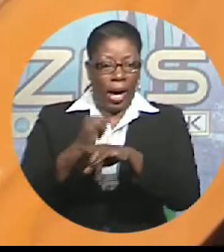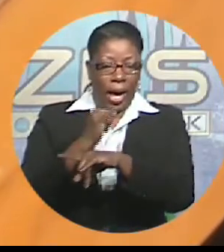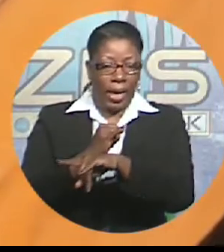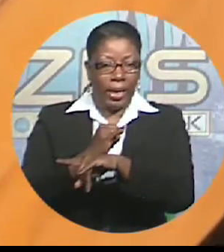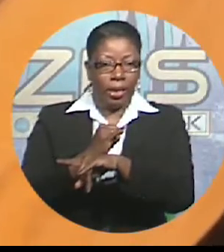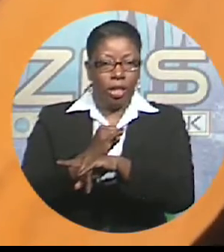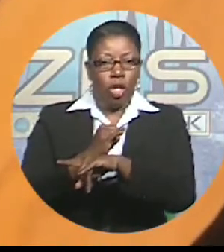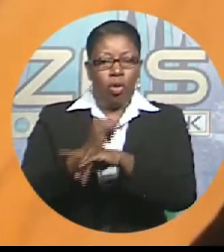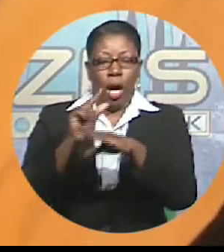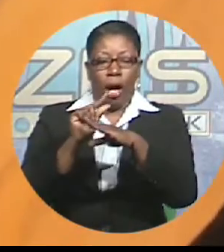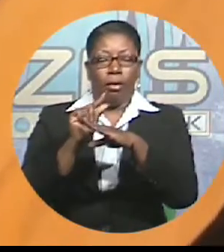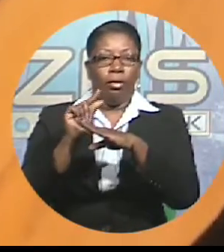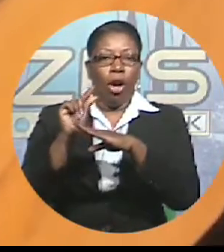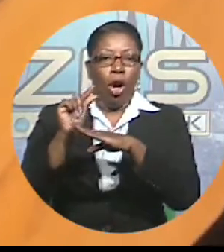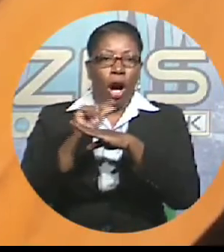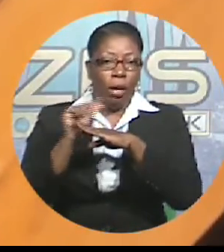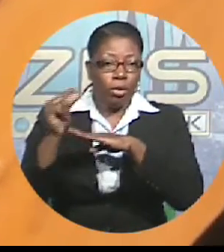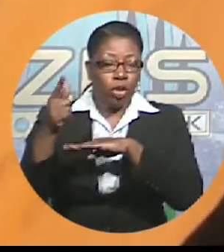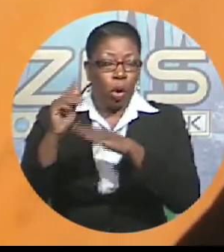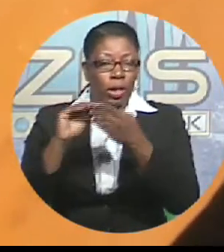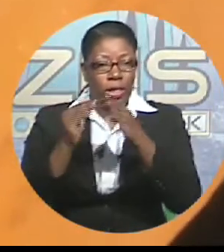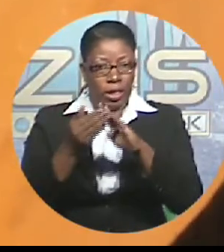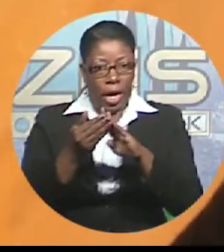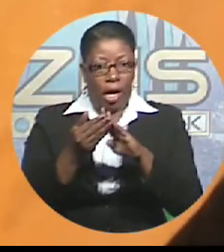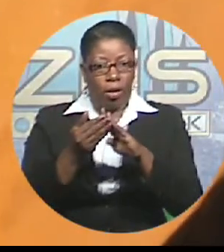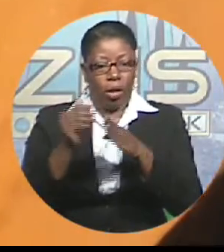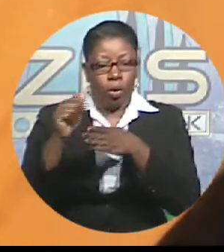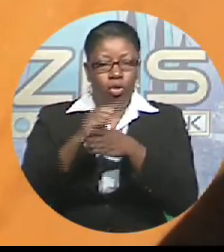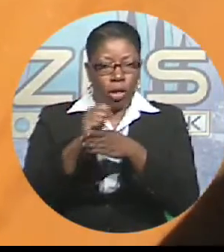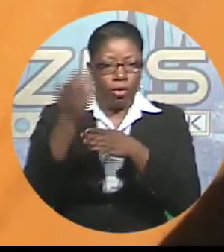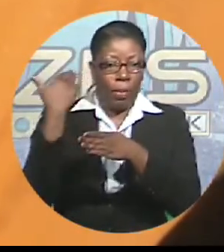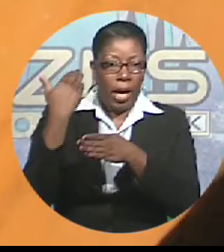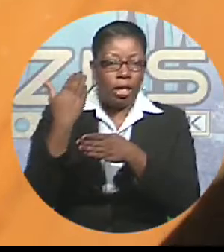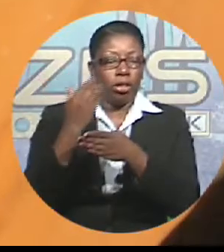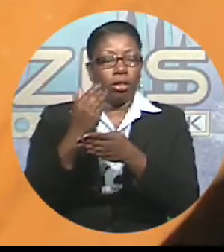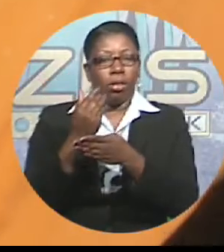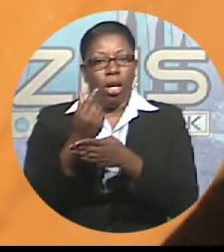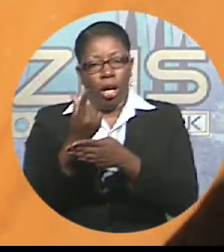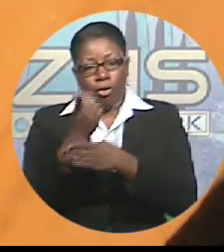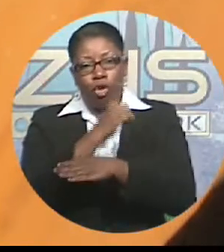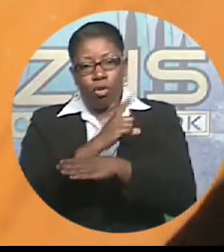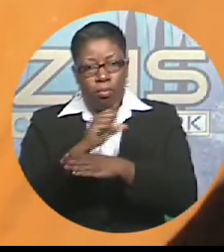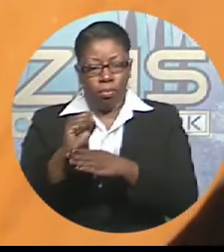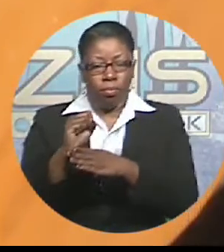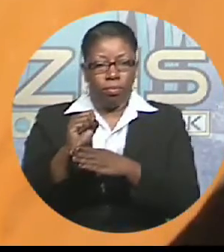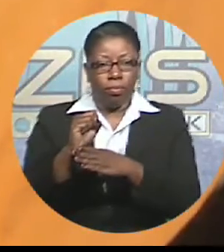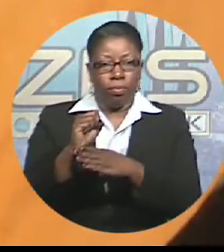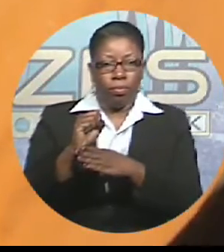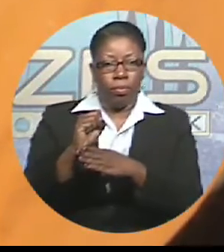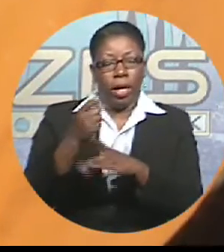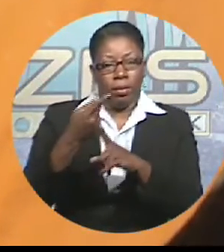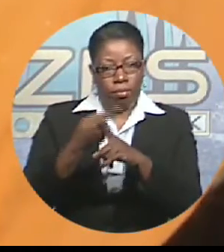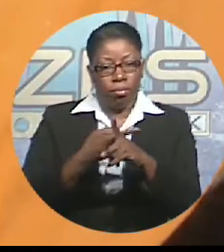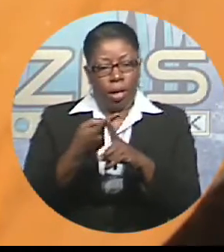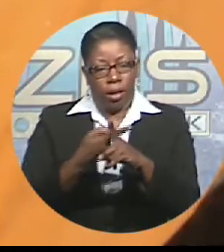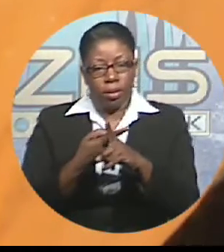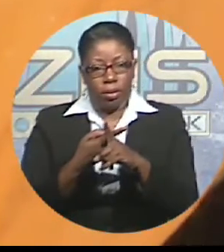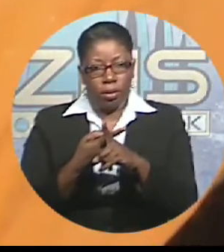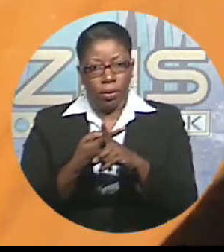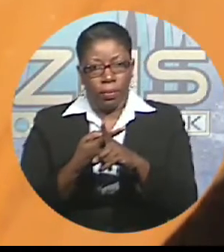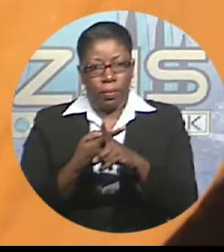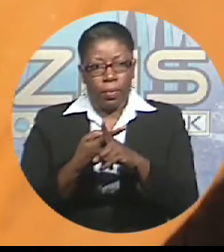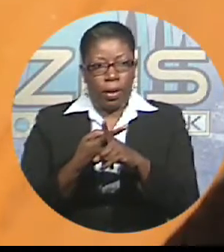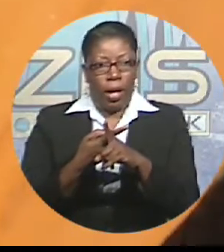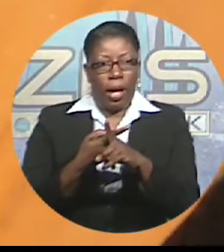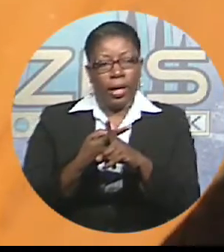have Georgetown. I've been training for the past few months. We're going to have a hell of a lot of boats, a lot of kids sailing the junior championship this year in